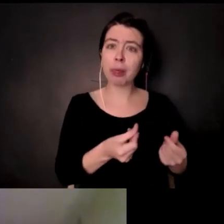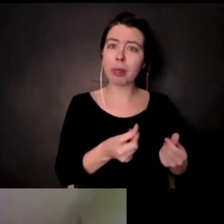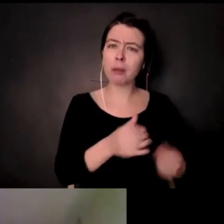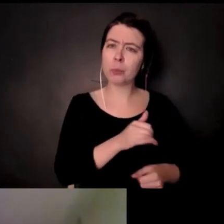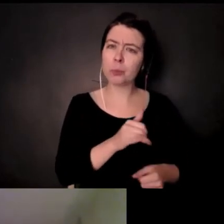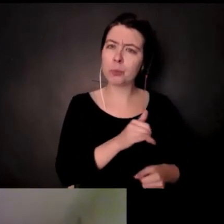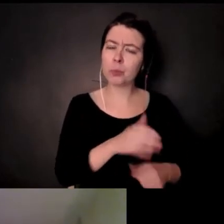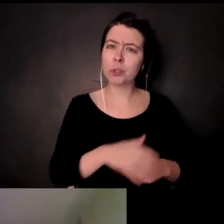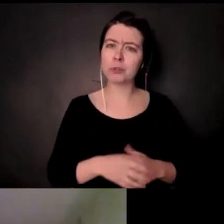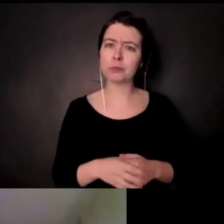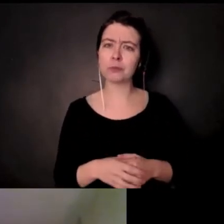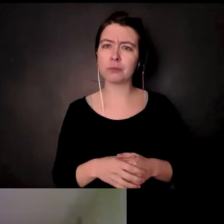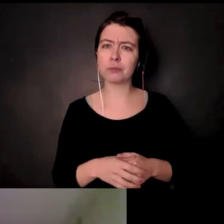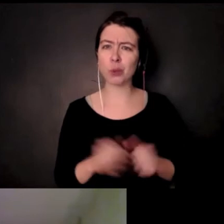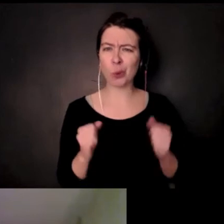Maybe small or big?